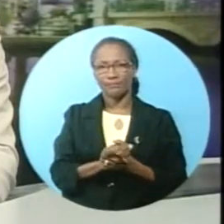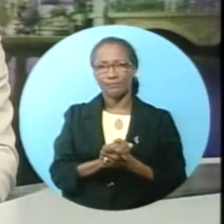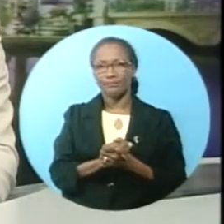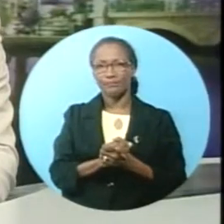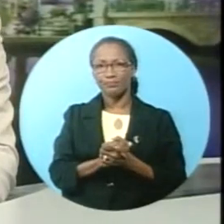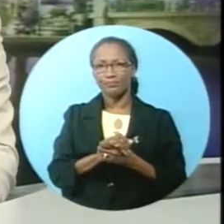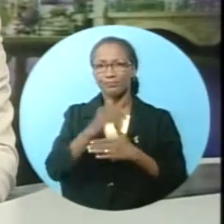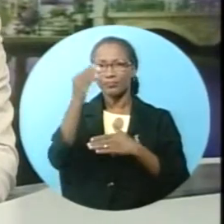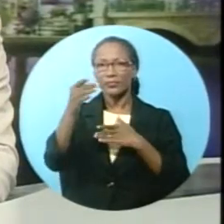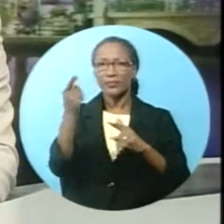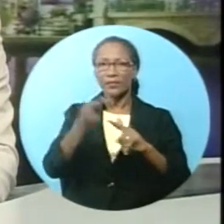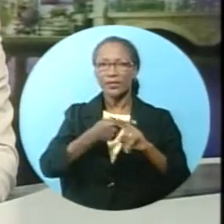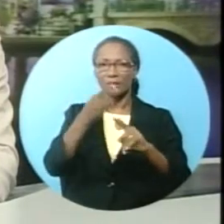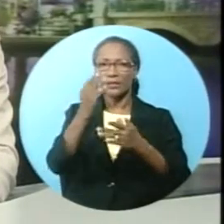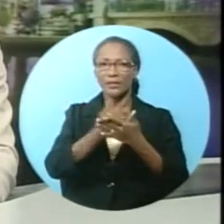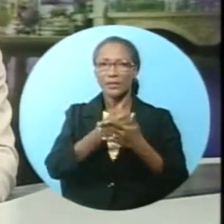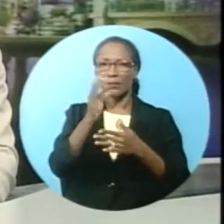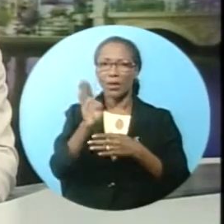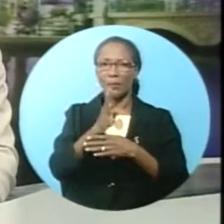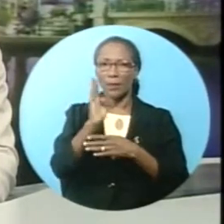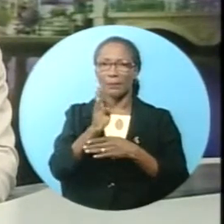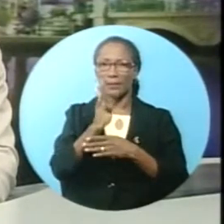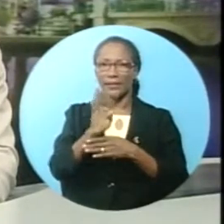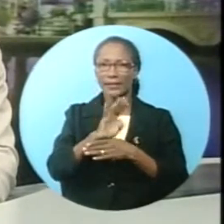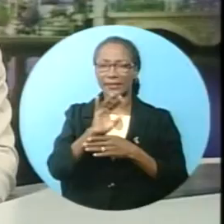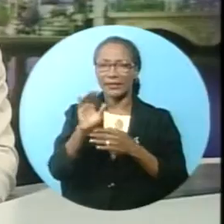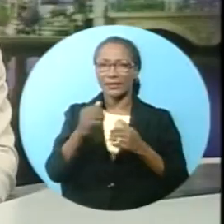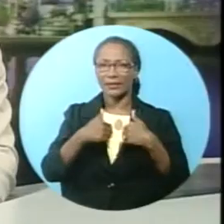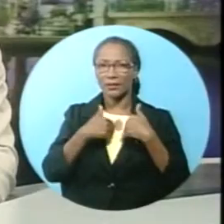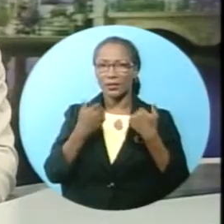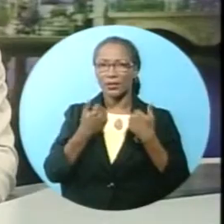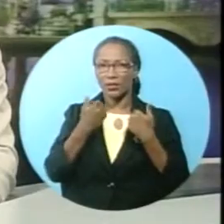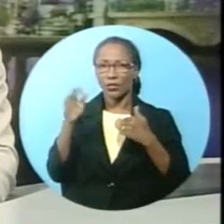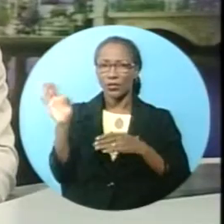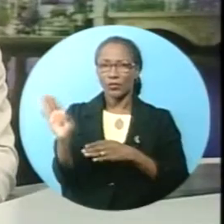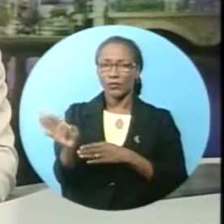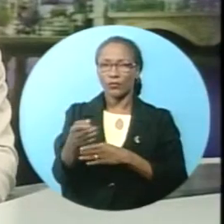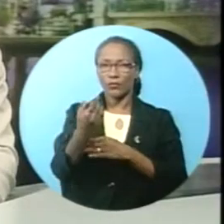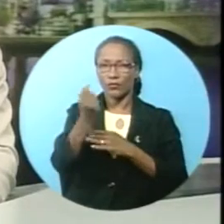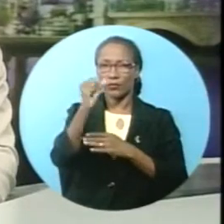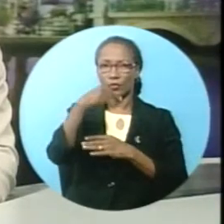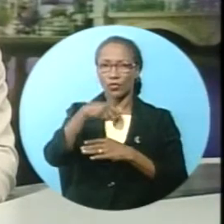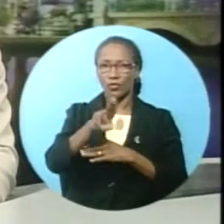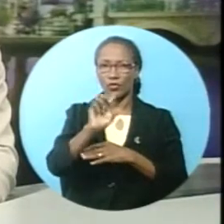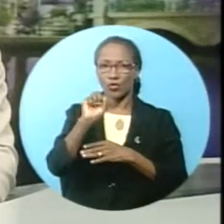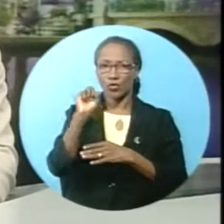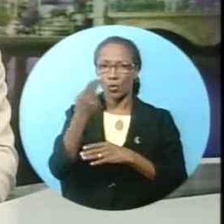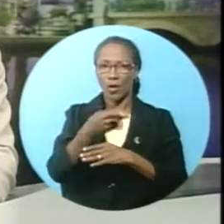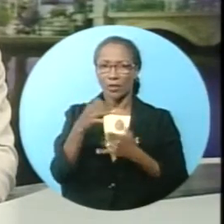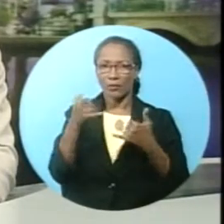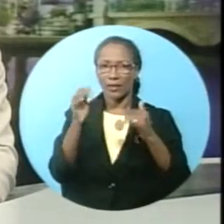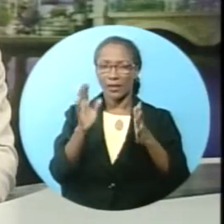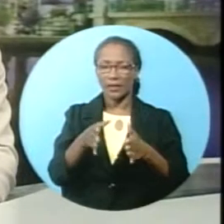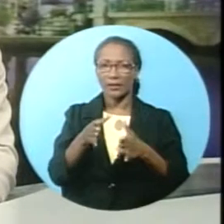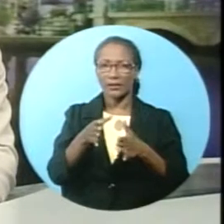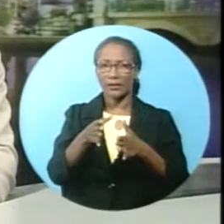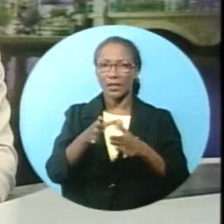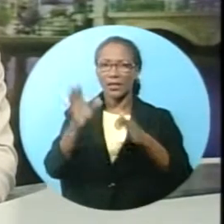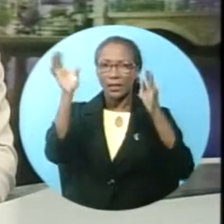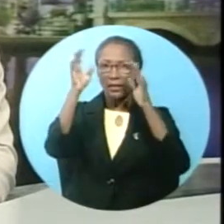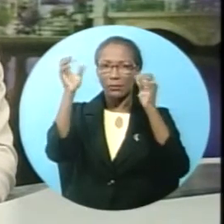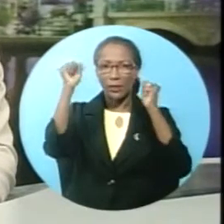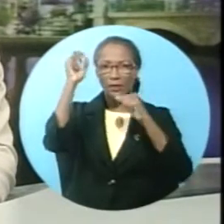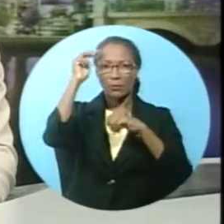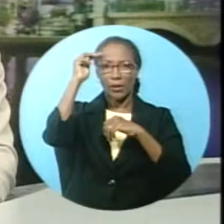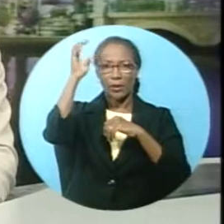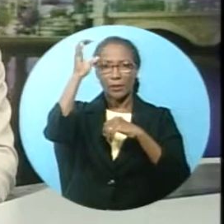next month, some of Barbados' junior squash players will be taking part in the Canadian and U.S. Open. Squash president Monty Cumberbatch